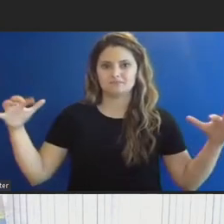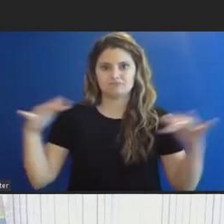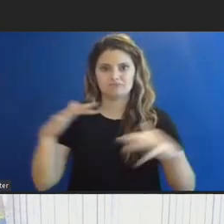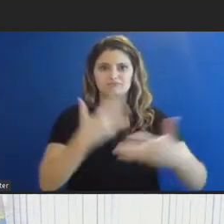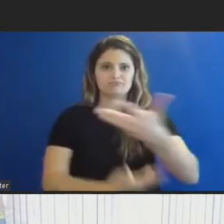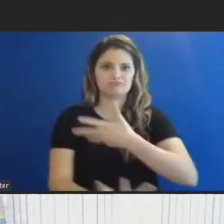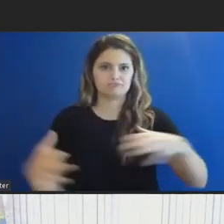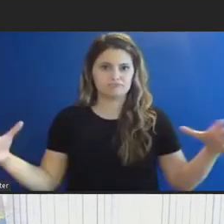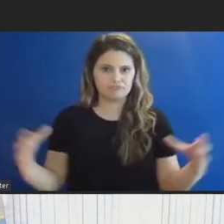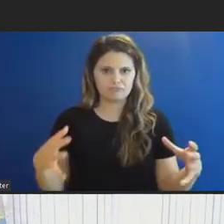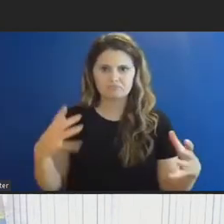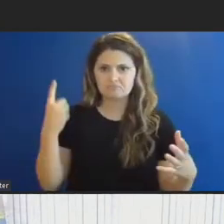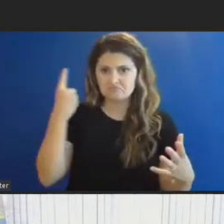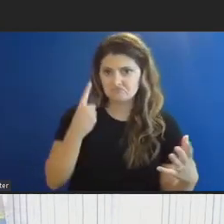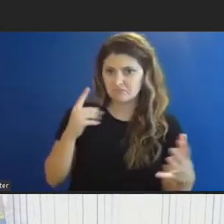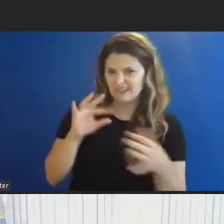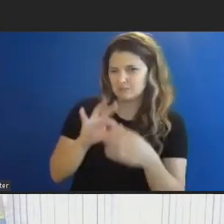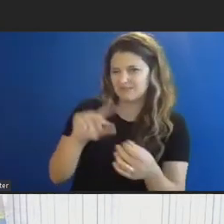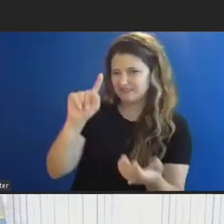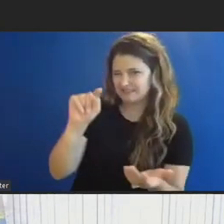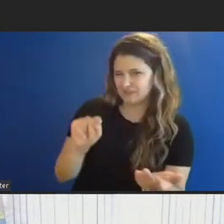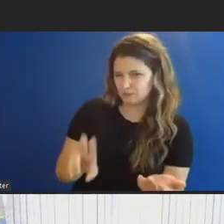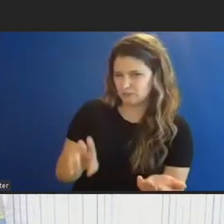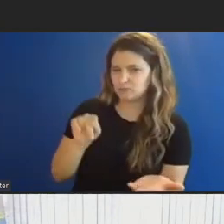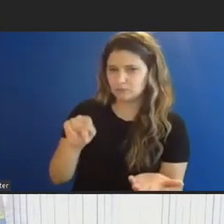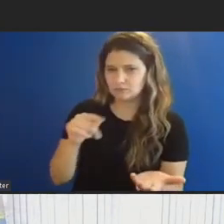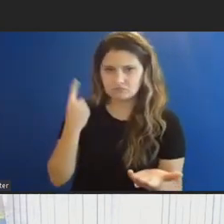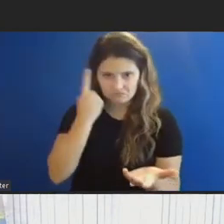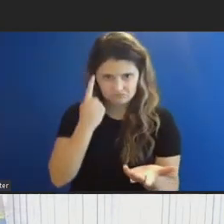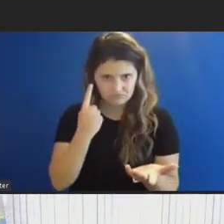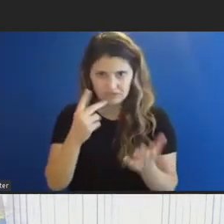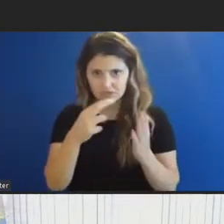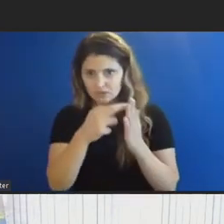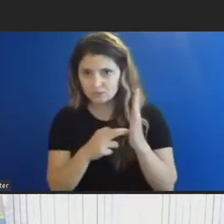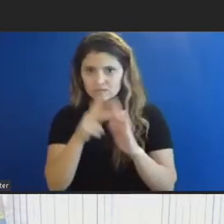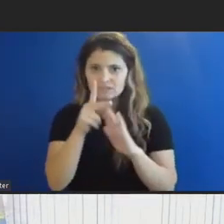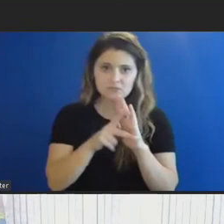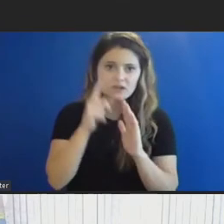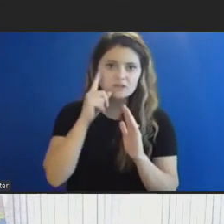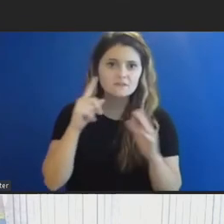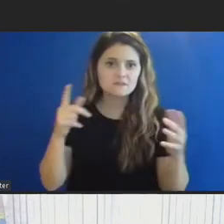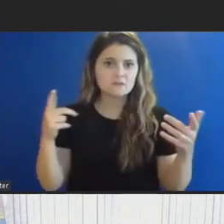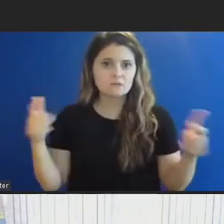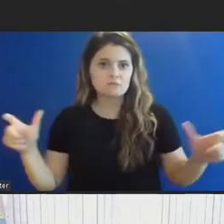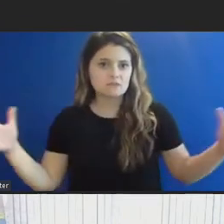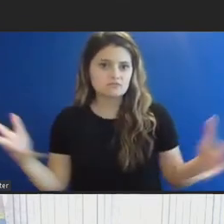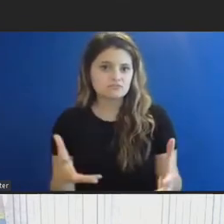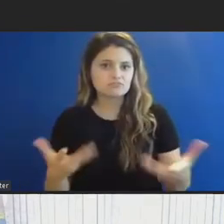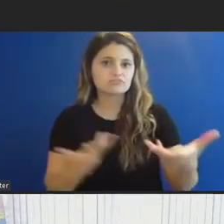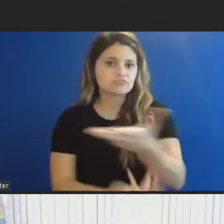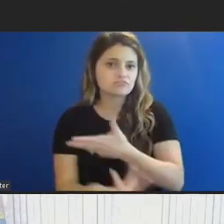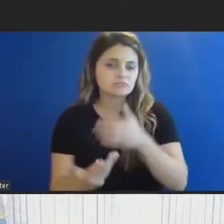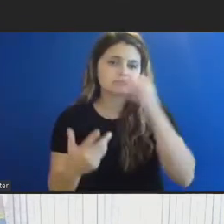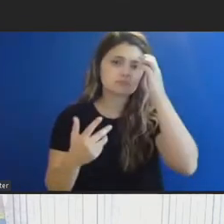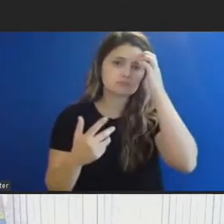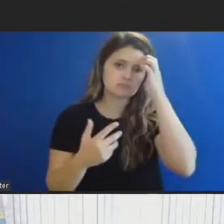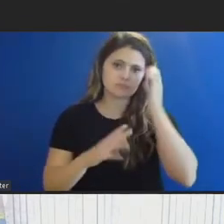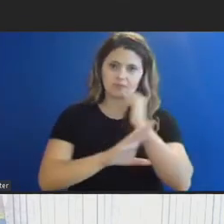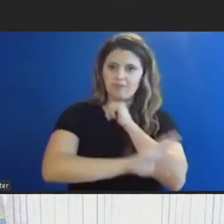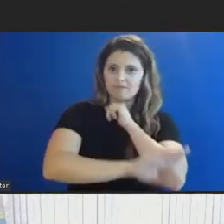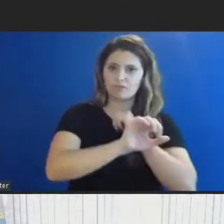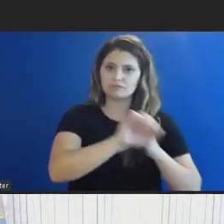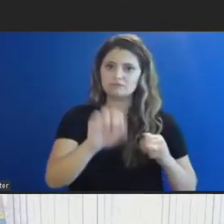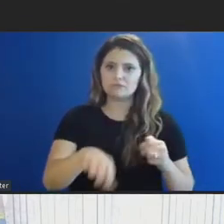what plans are in place to enforce any rules or guidelines regarding gatherings as the fall semester is about to begin for